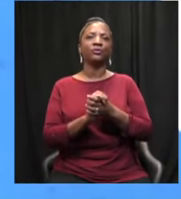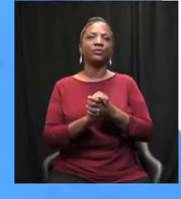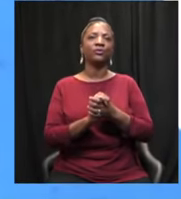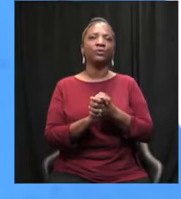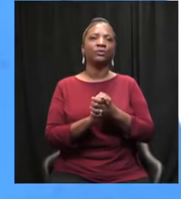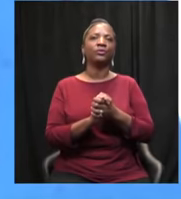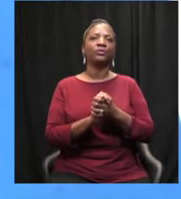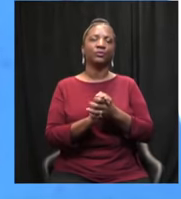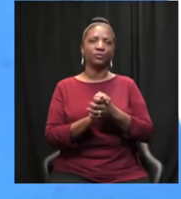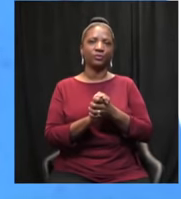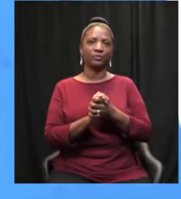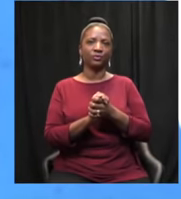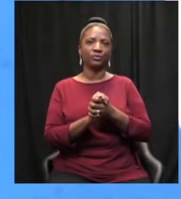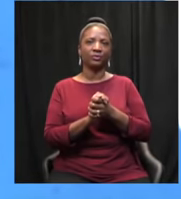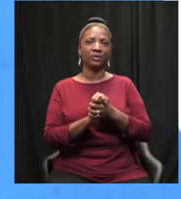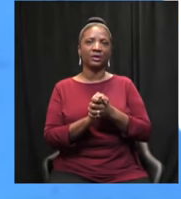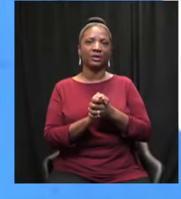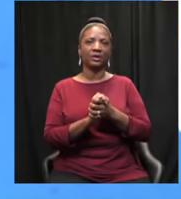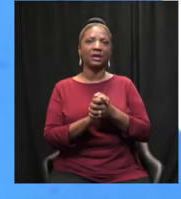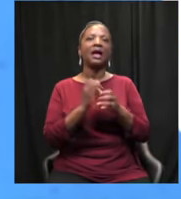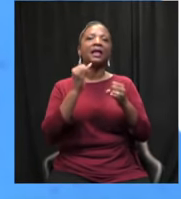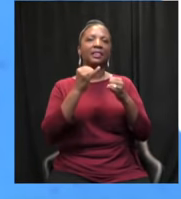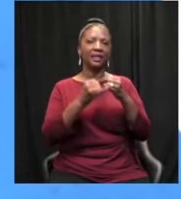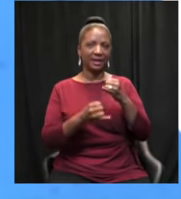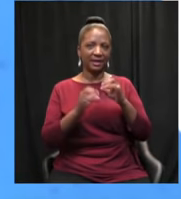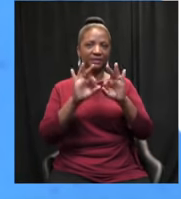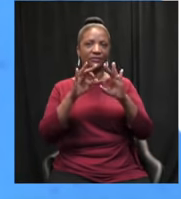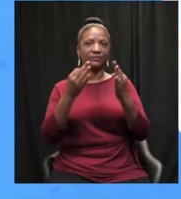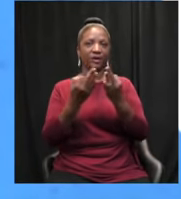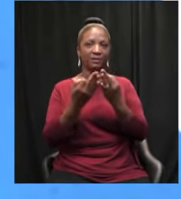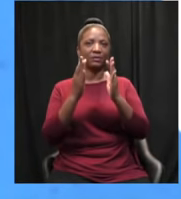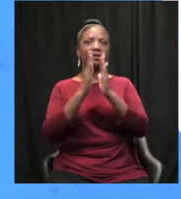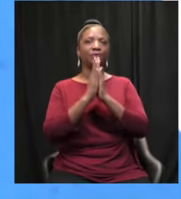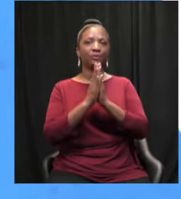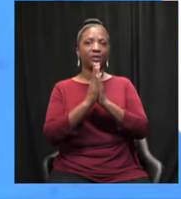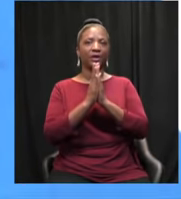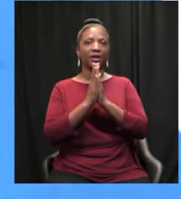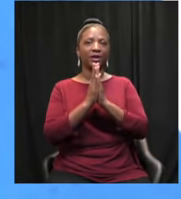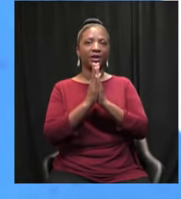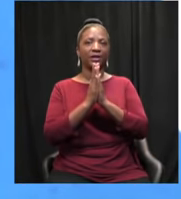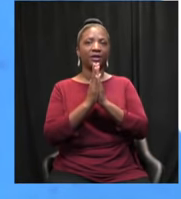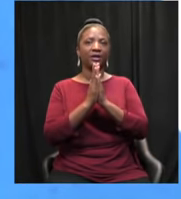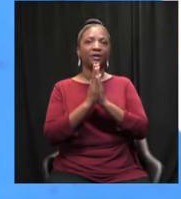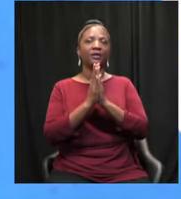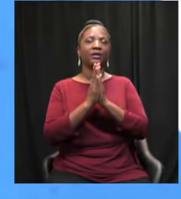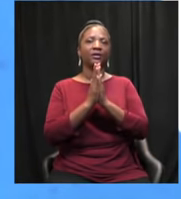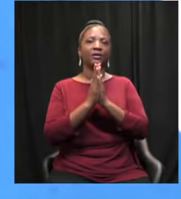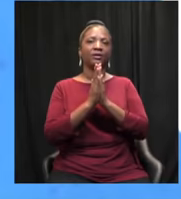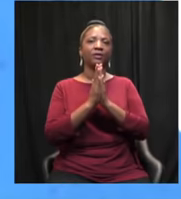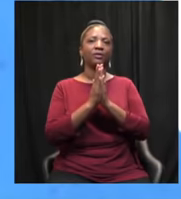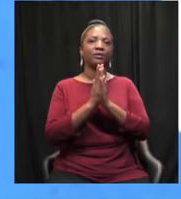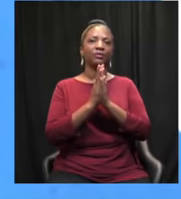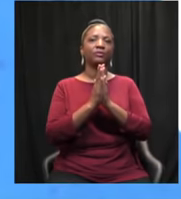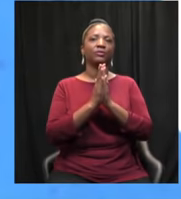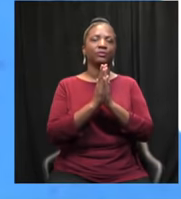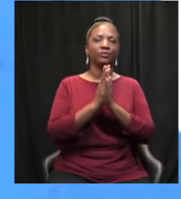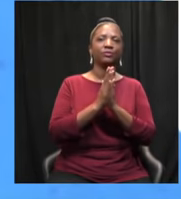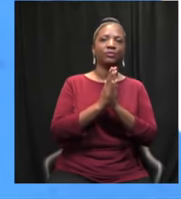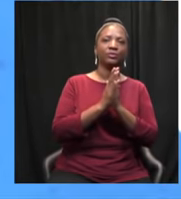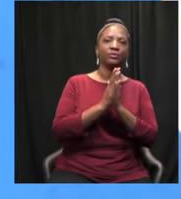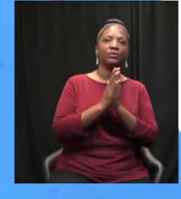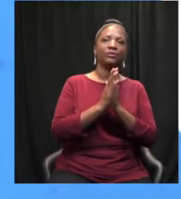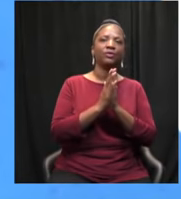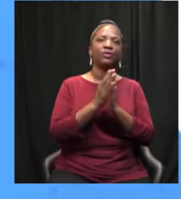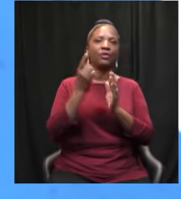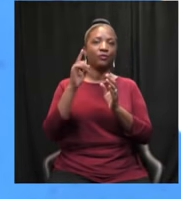way out. All right, here's the final thing I want you to do, family. We go pray for this storm and we go pray for those medical professionals in our